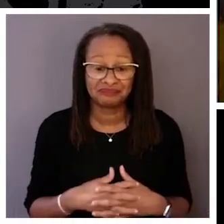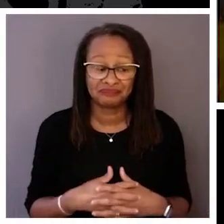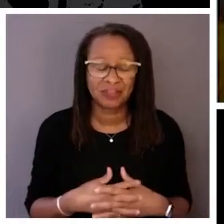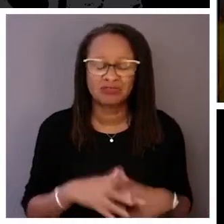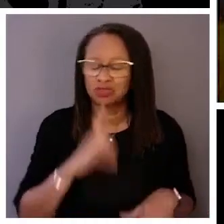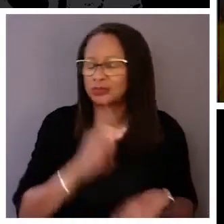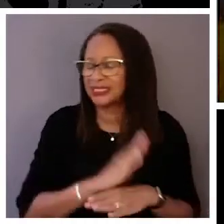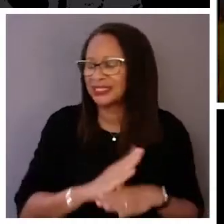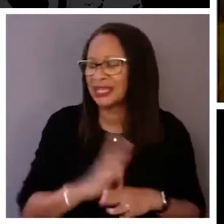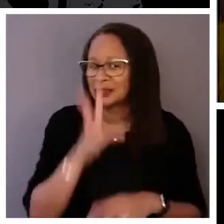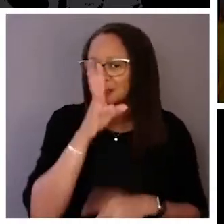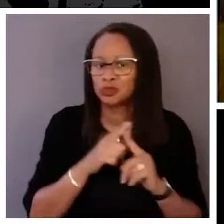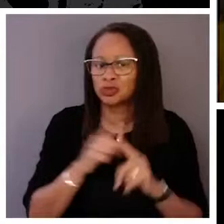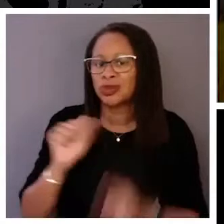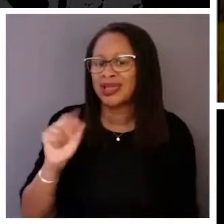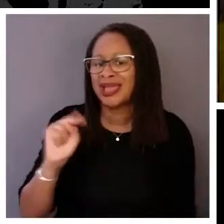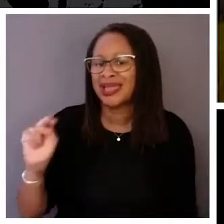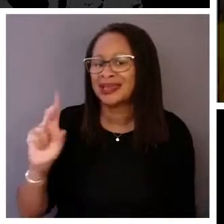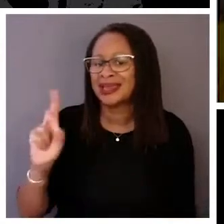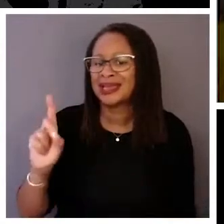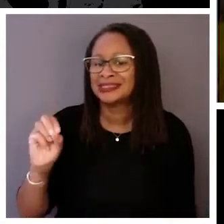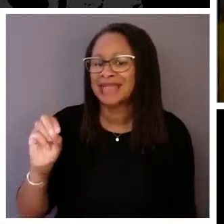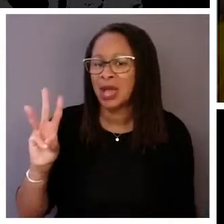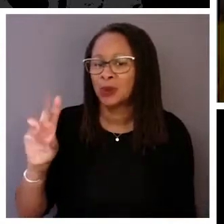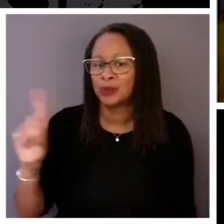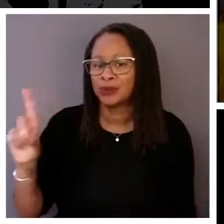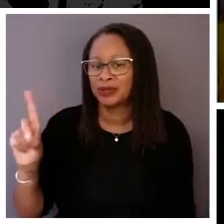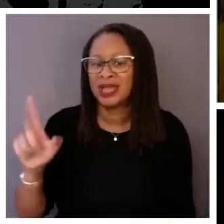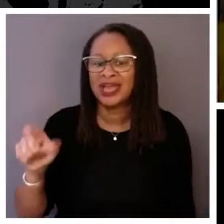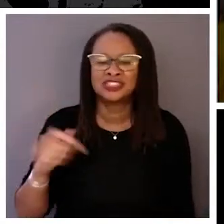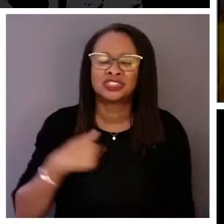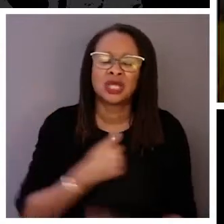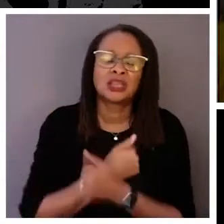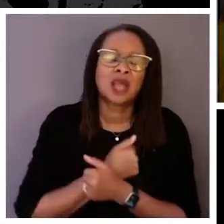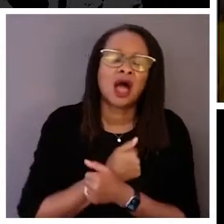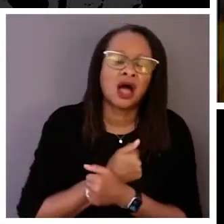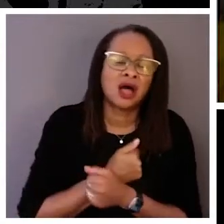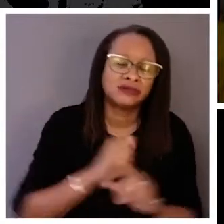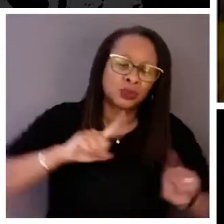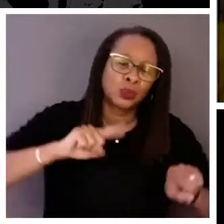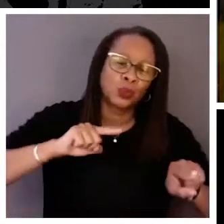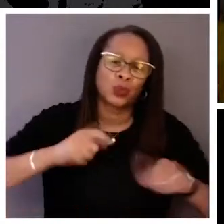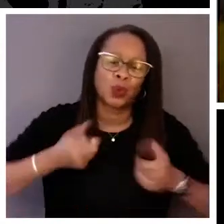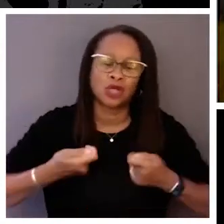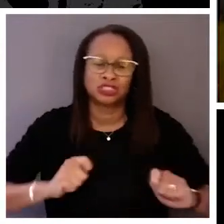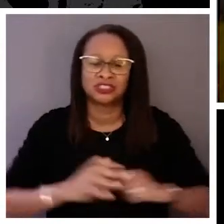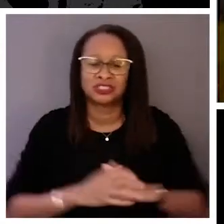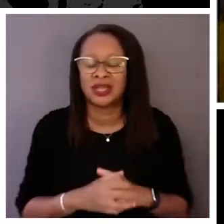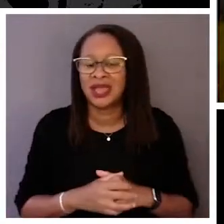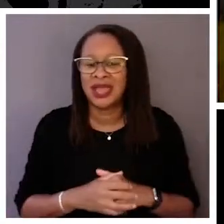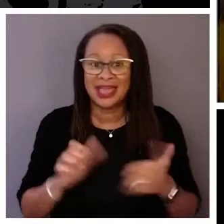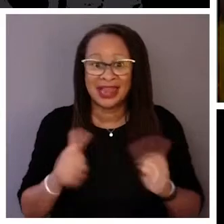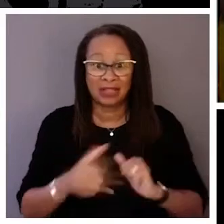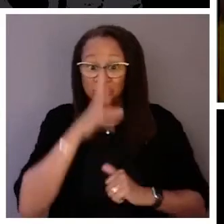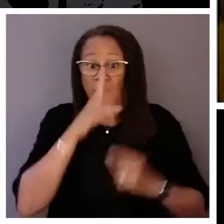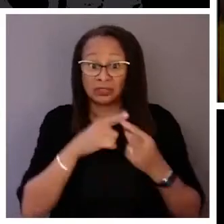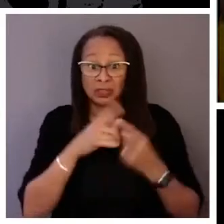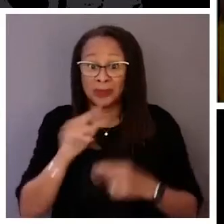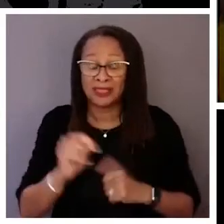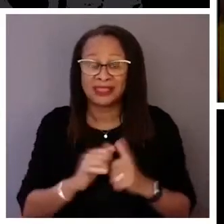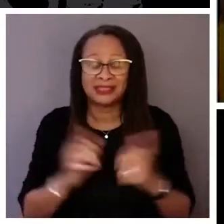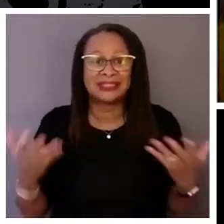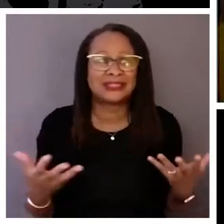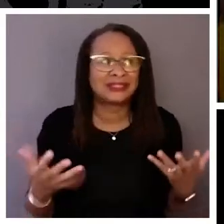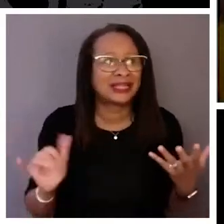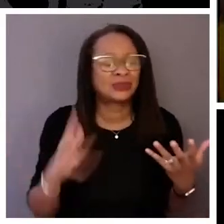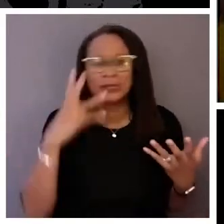actor, I had the privilege of speaking with Ann Dowd, and she loves auditioning. And she just, the way she spoke about it was